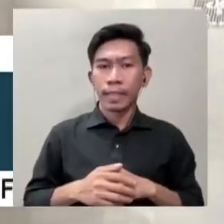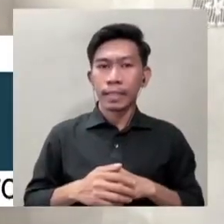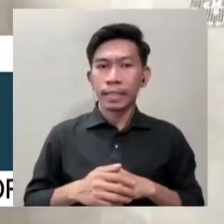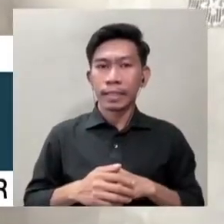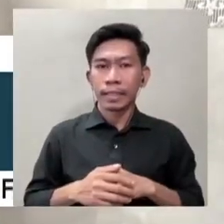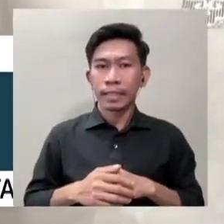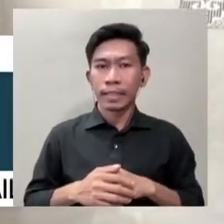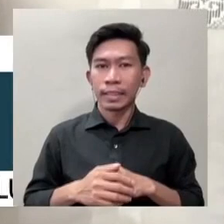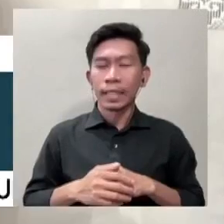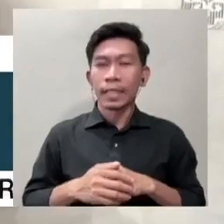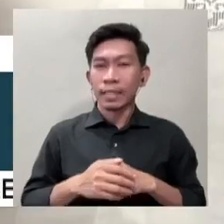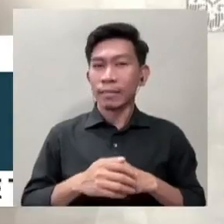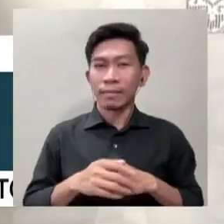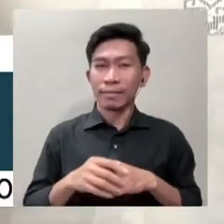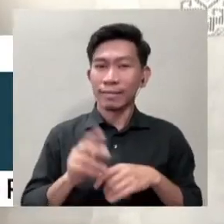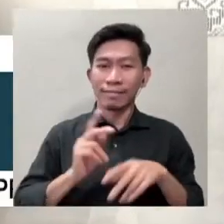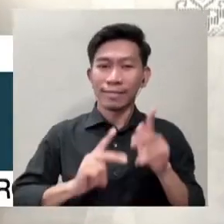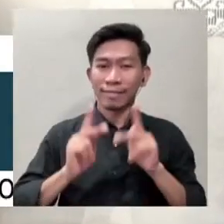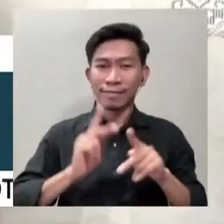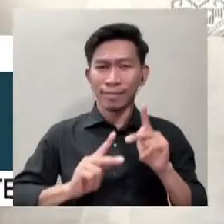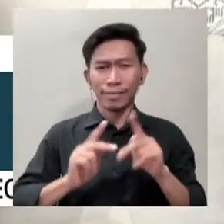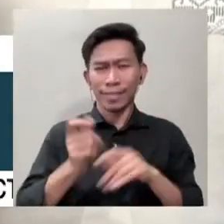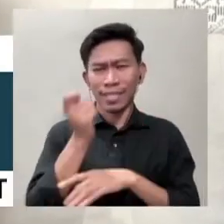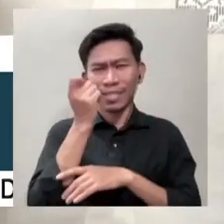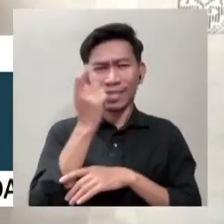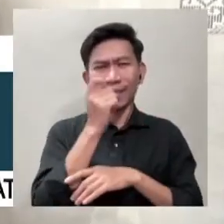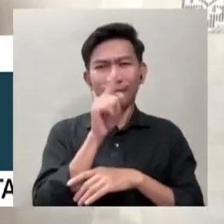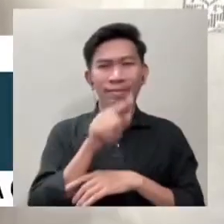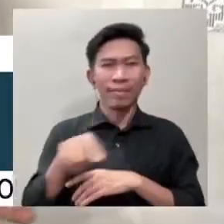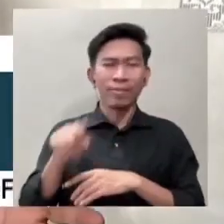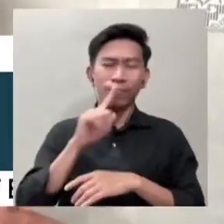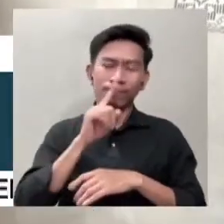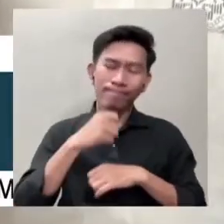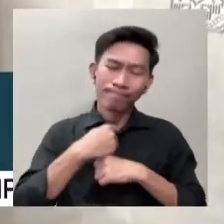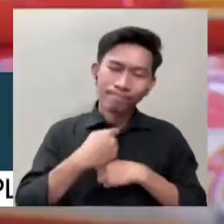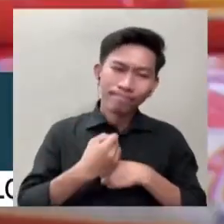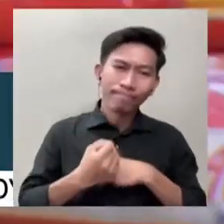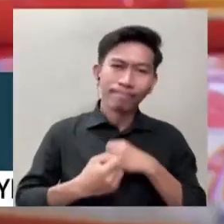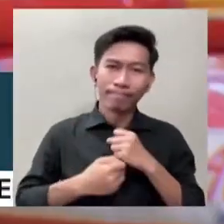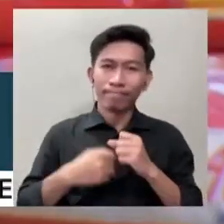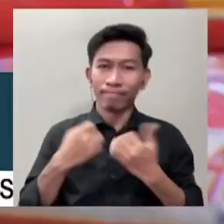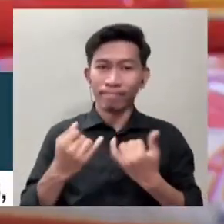Hindi mo masisi ang tao. Talagang naghihirap sila eh.